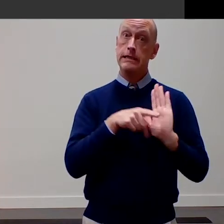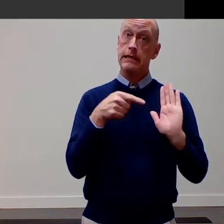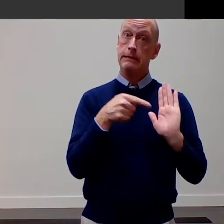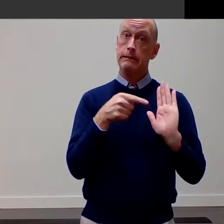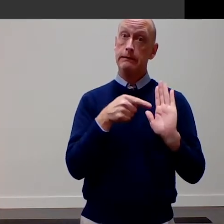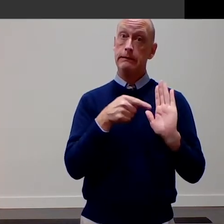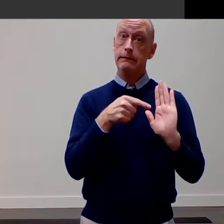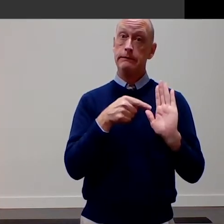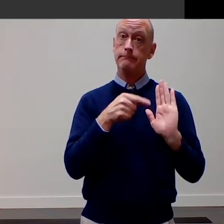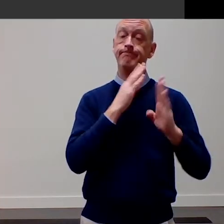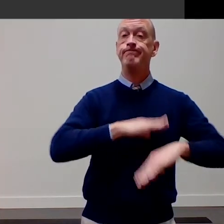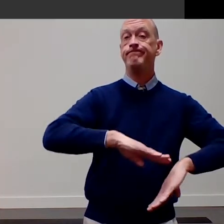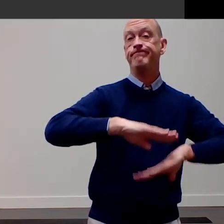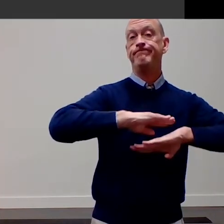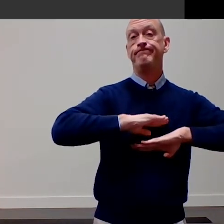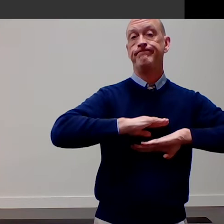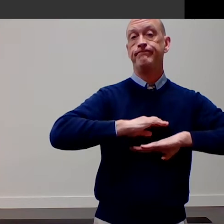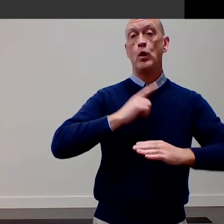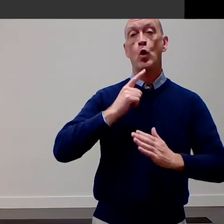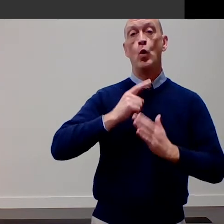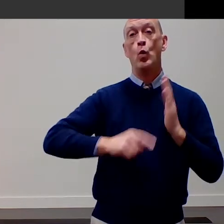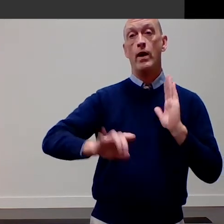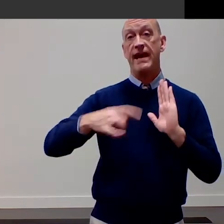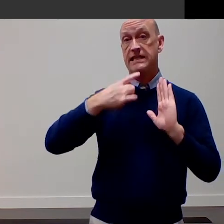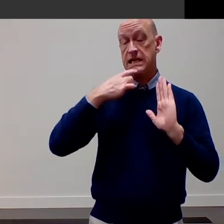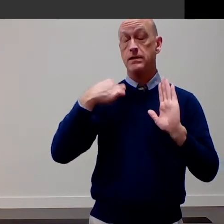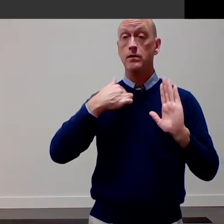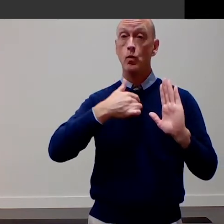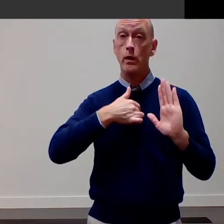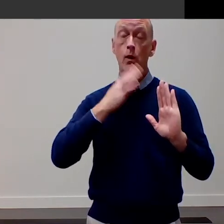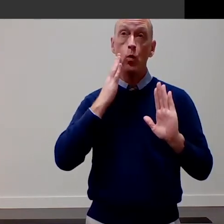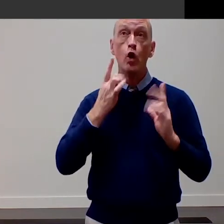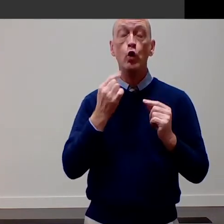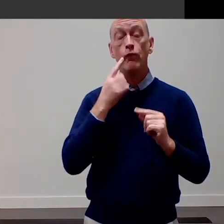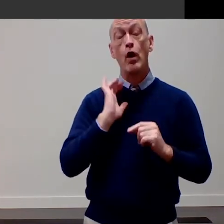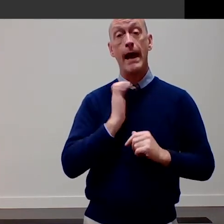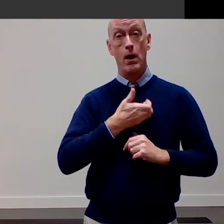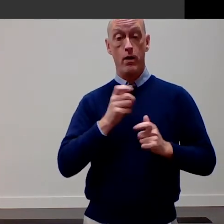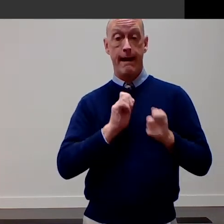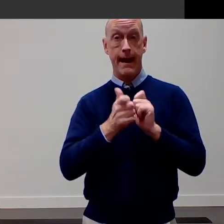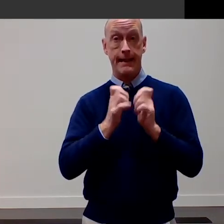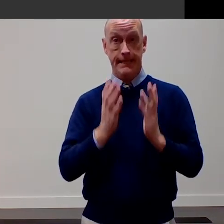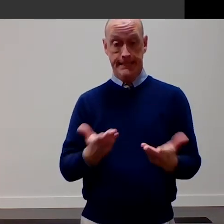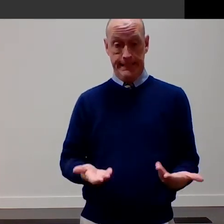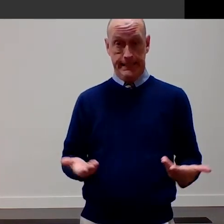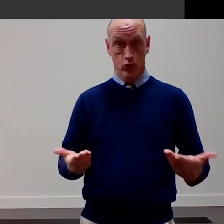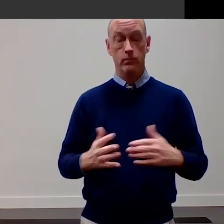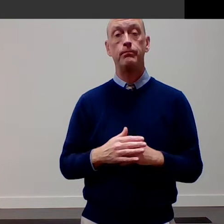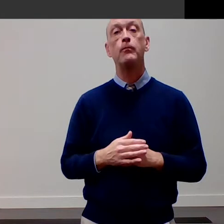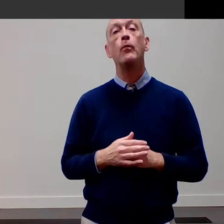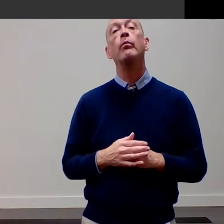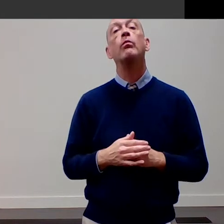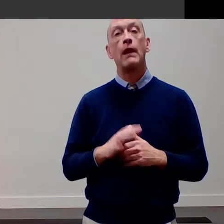to fulfill what it states that we would do for our athletes. So